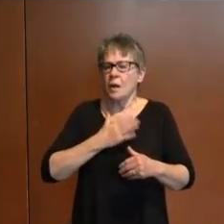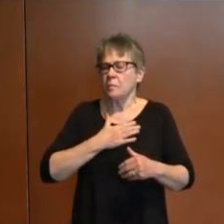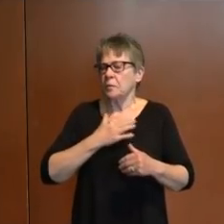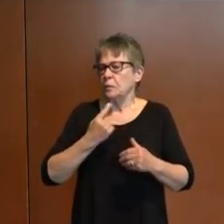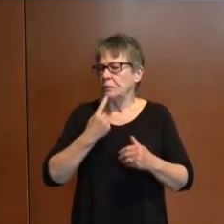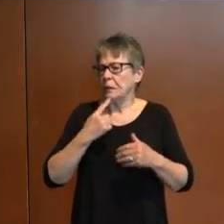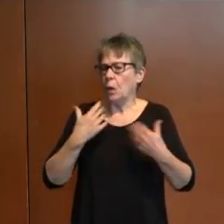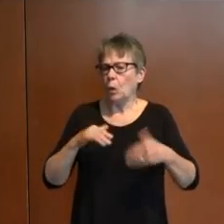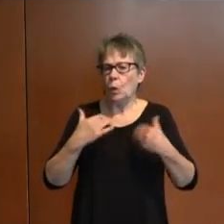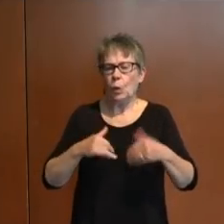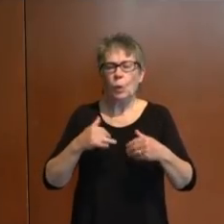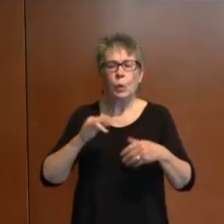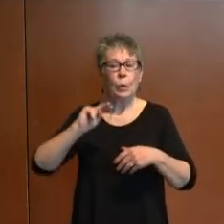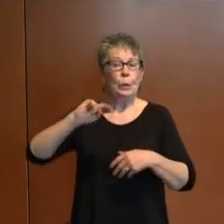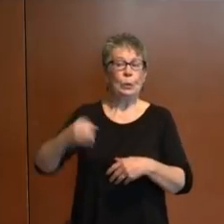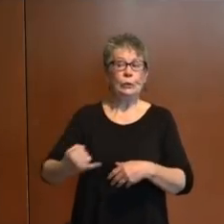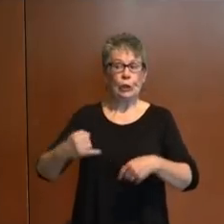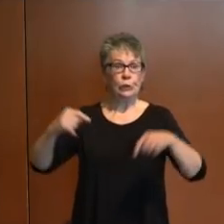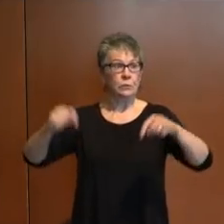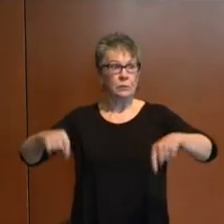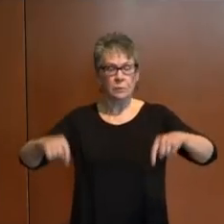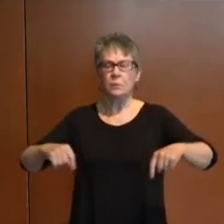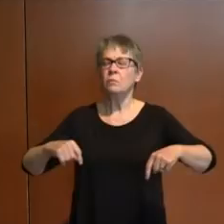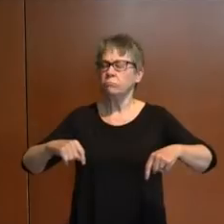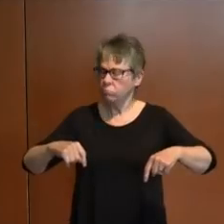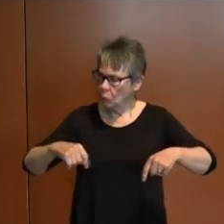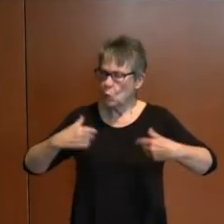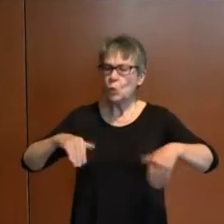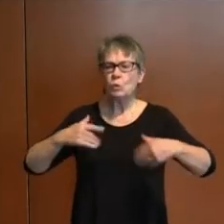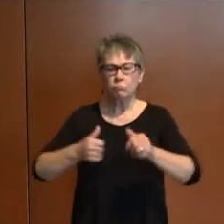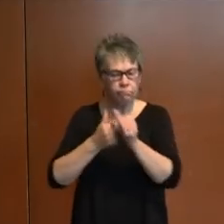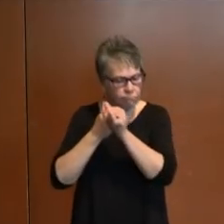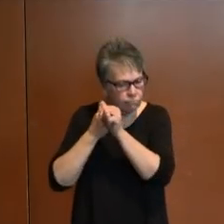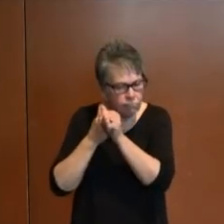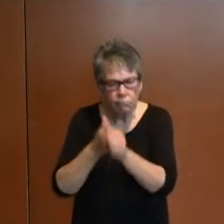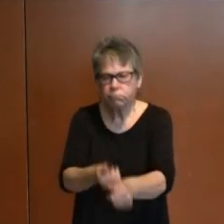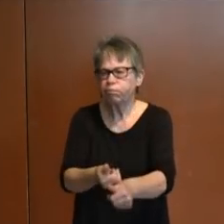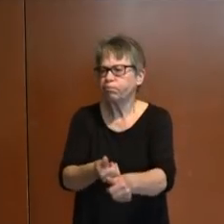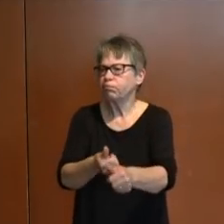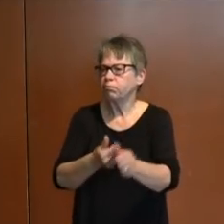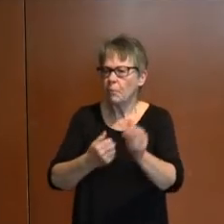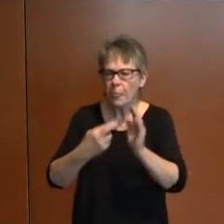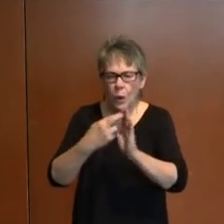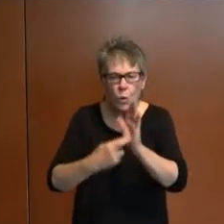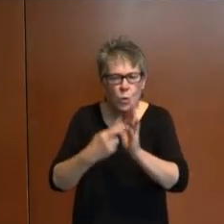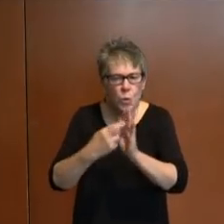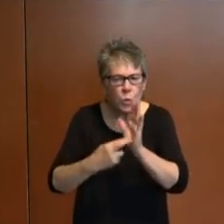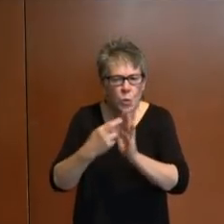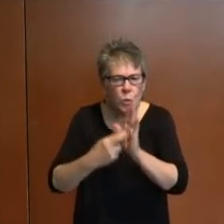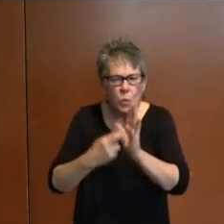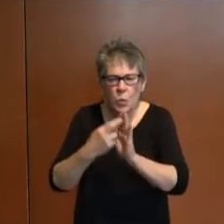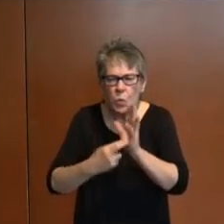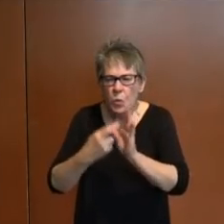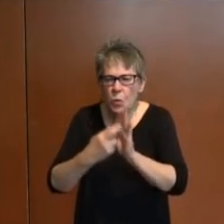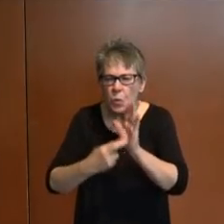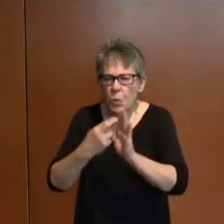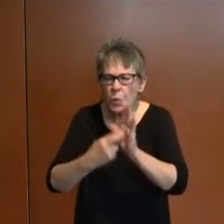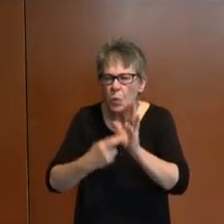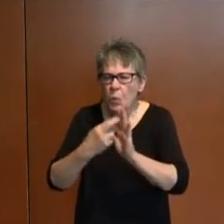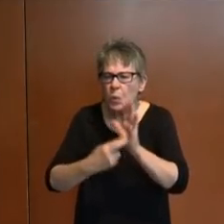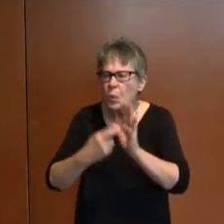we had up and down the state last night, Pat, one incident, and Pat can give you any more color on